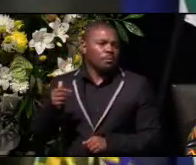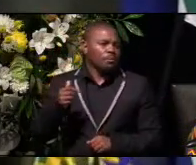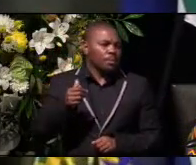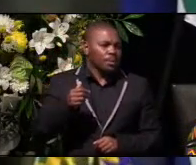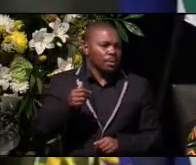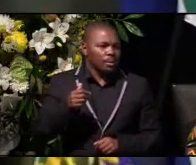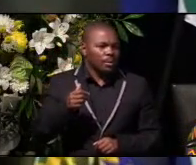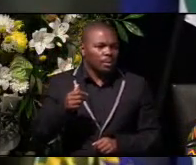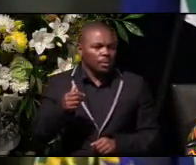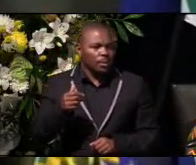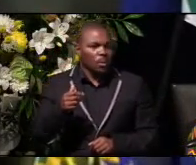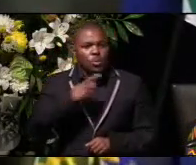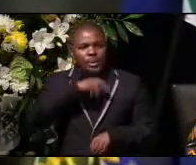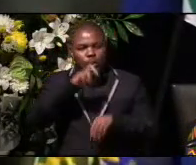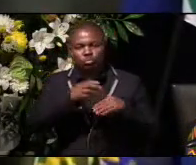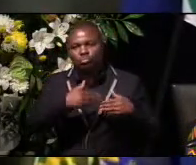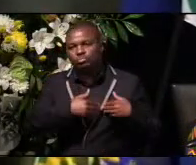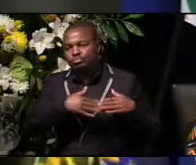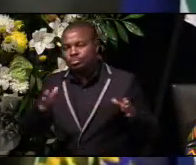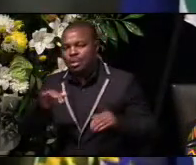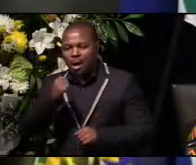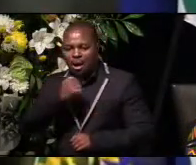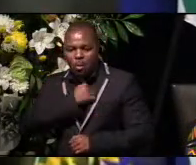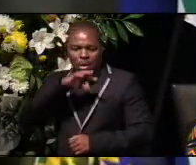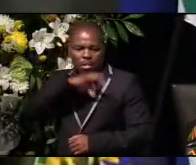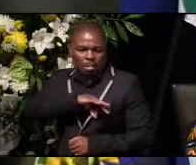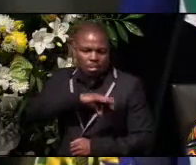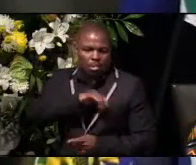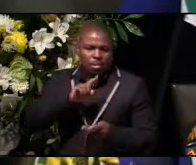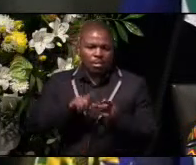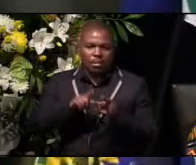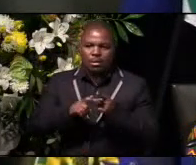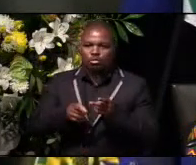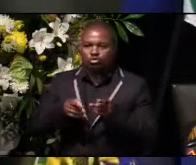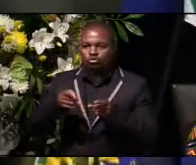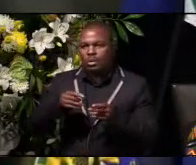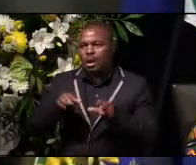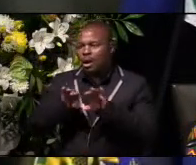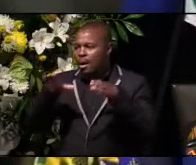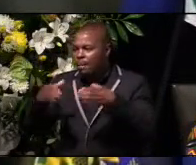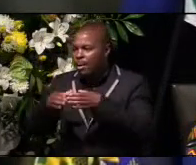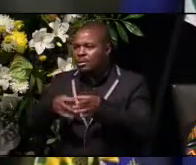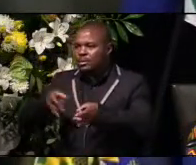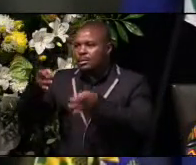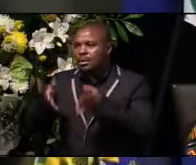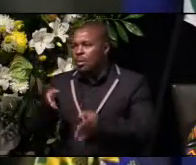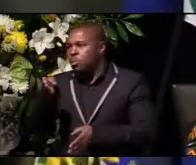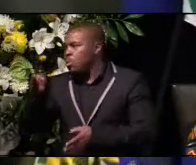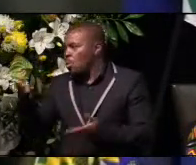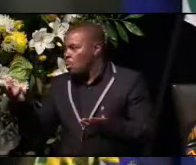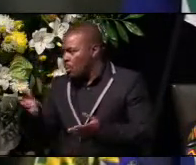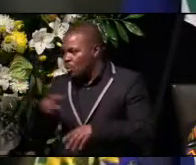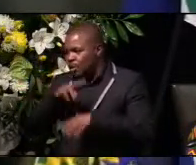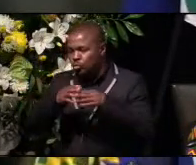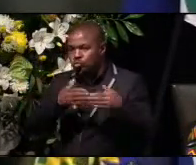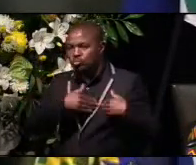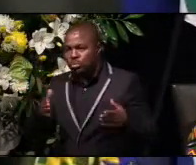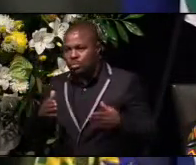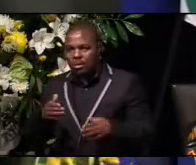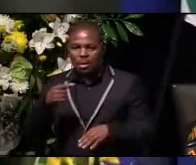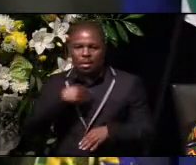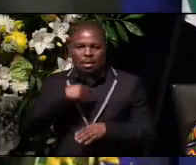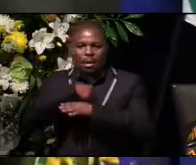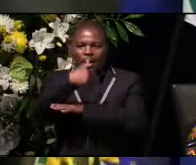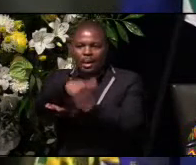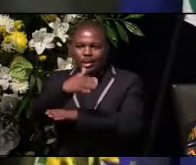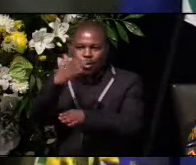declare our income or our directorships those who do have it all for whom they are doing